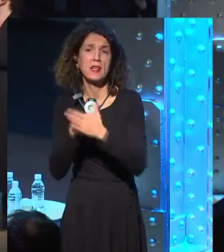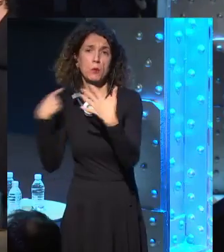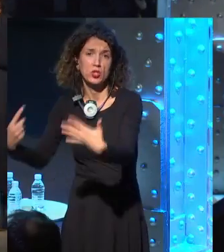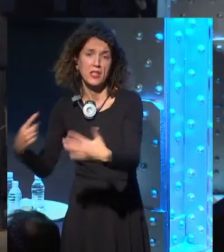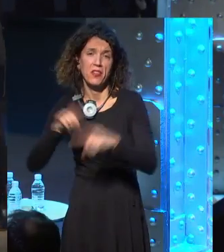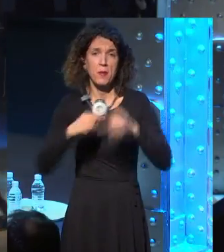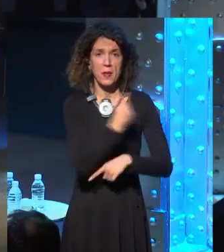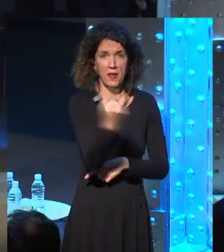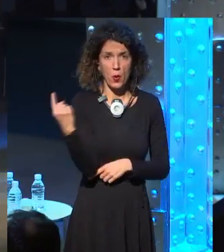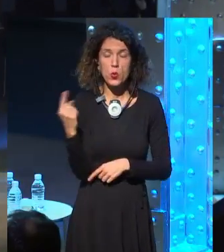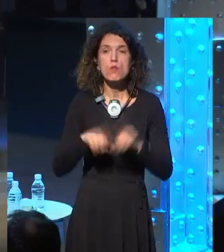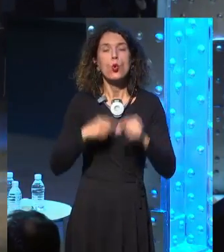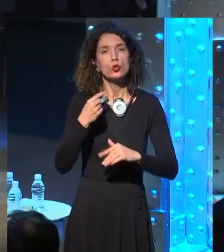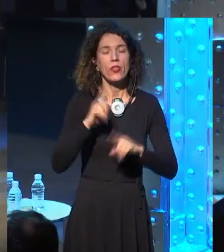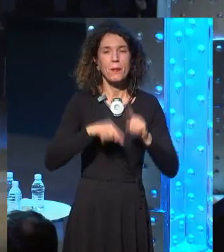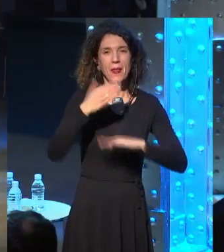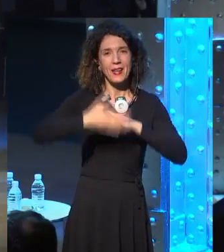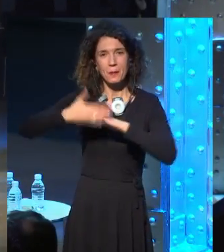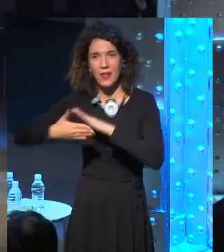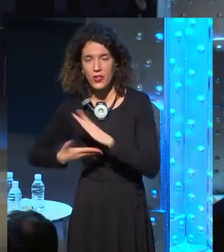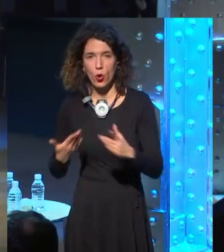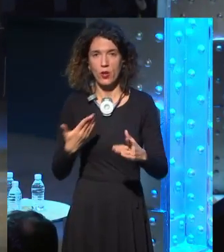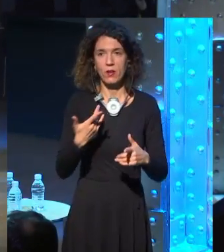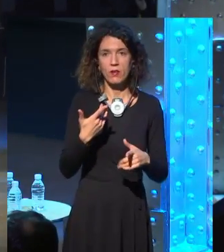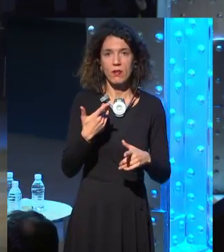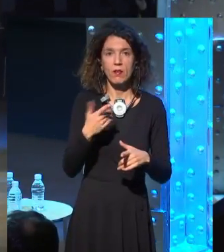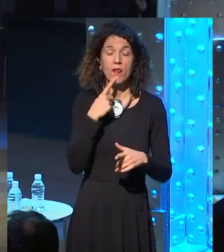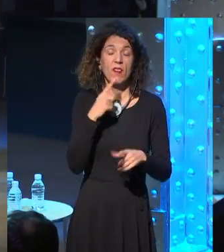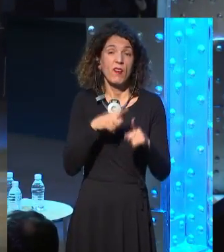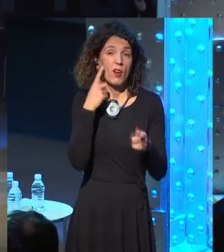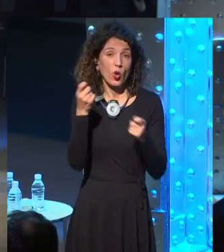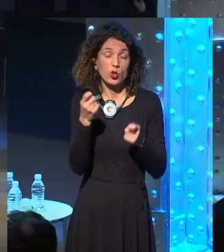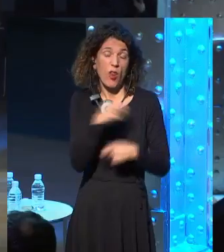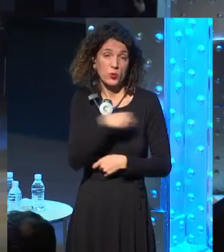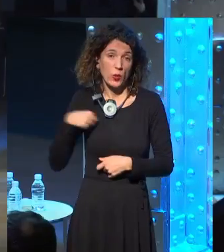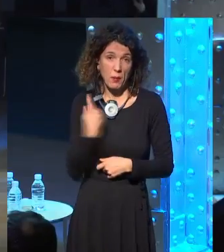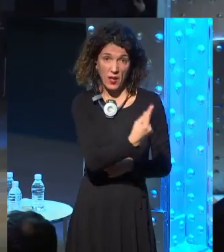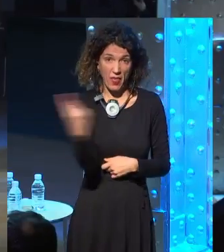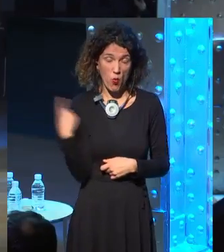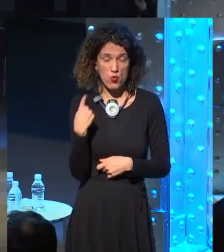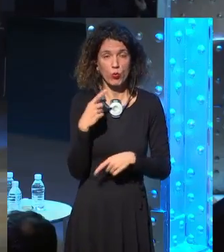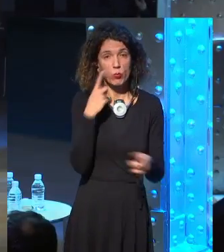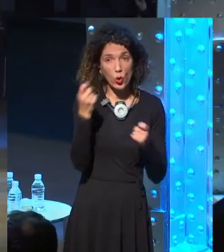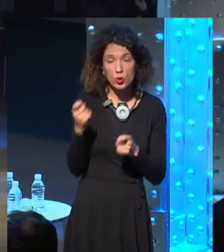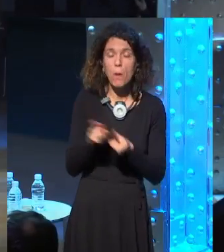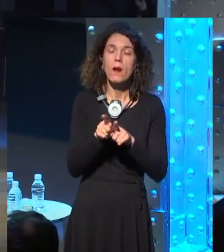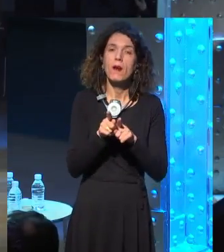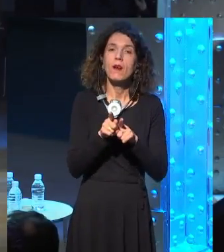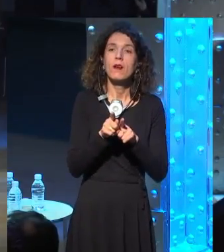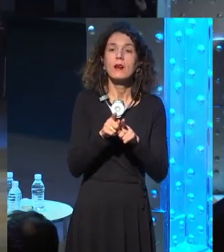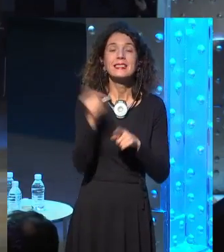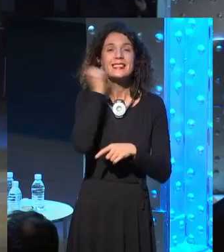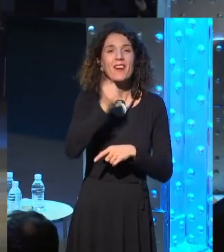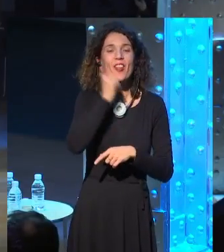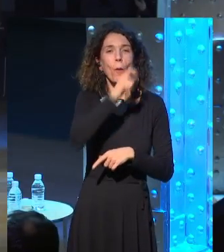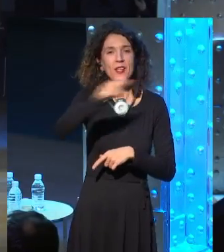limitations associated with these subjective measures. People tend to be happier on Saturday, so if we ask them on a Saturday, they